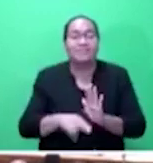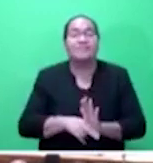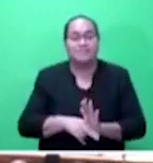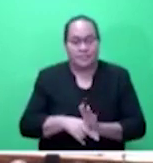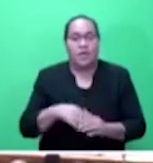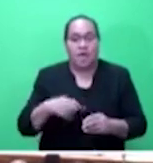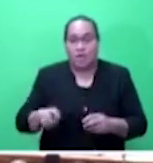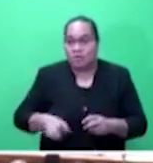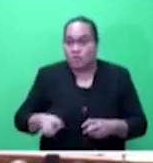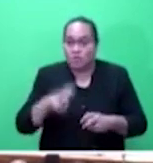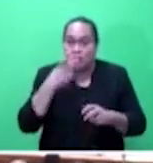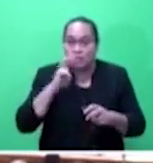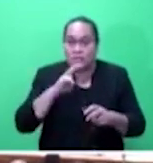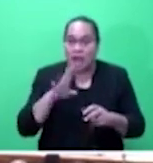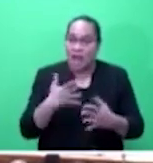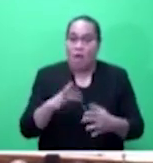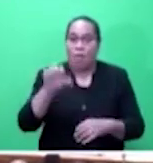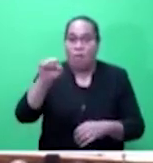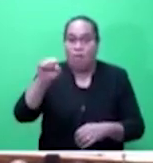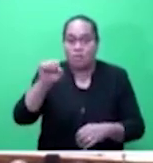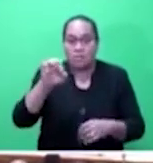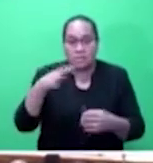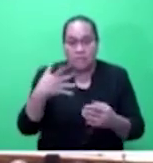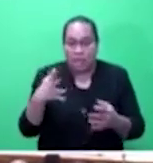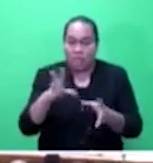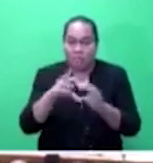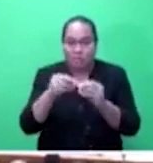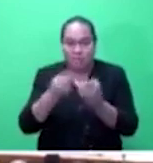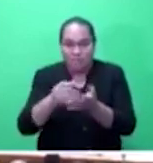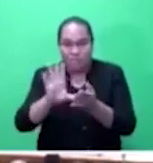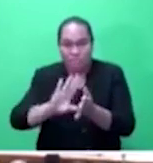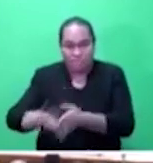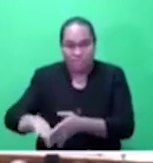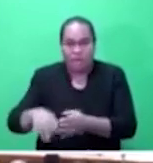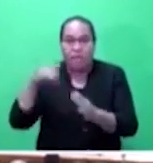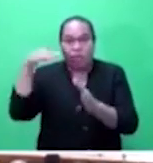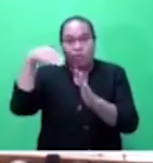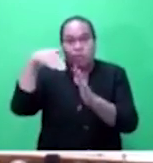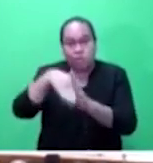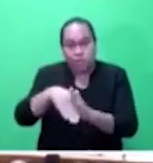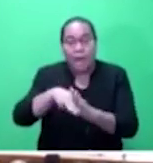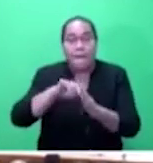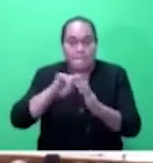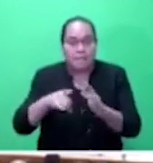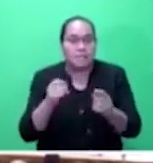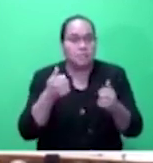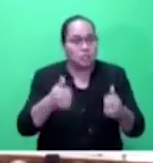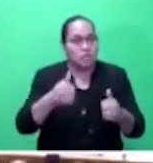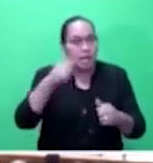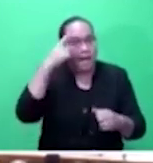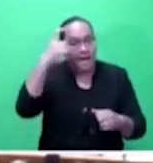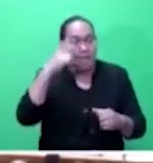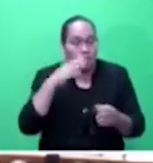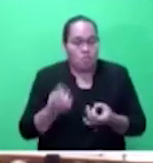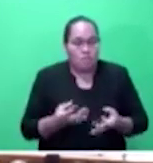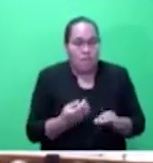tourism industry hits pause, our liquidity of course is flush and rates are falling. It would then be a prudent opportunity to